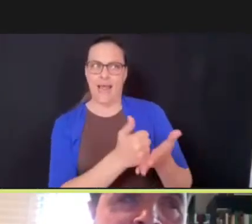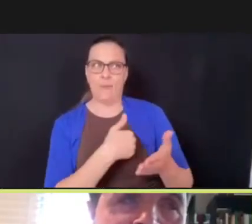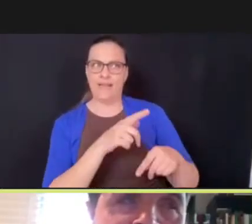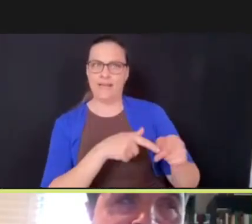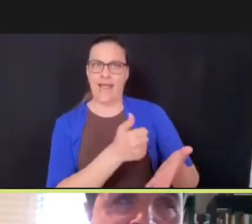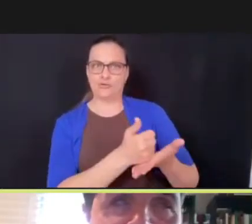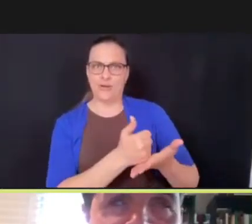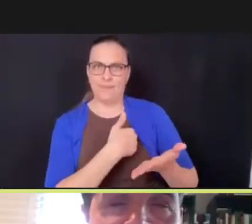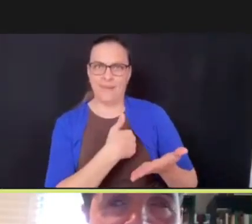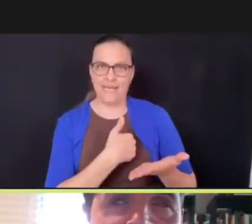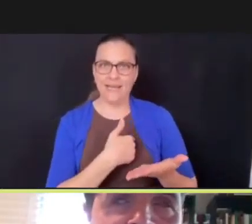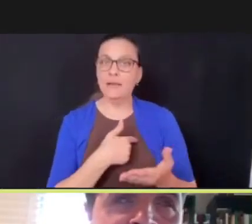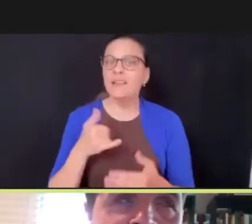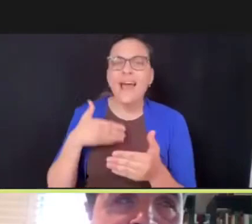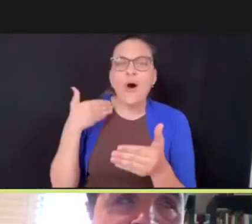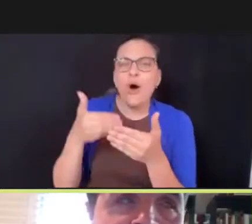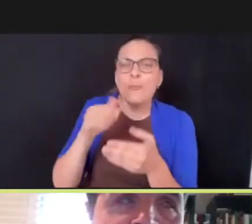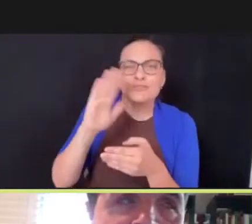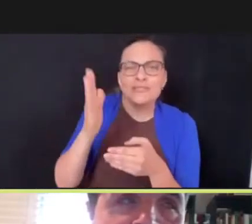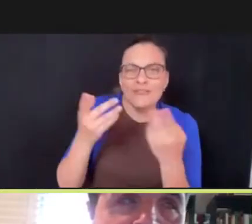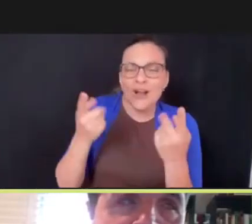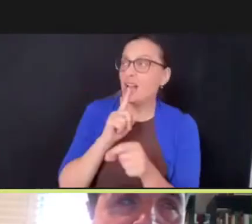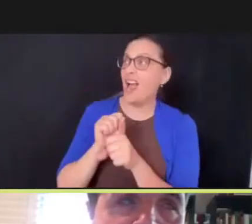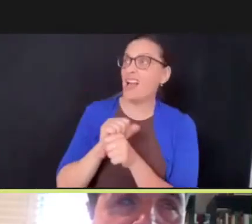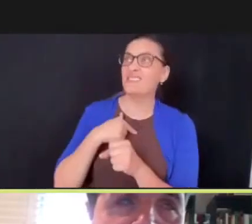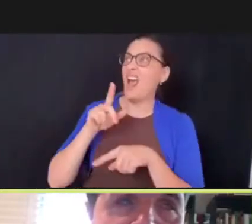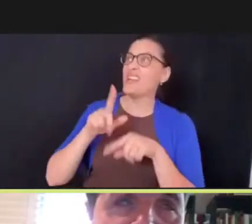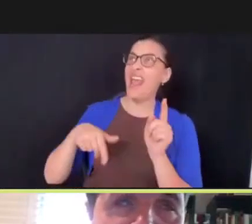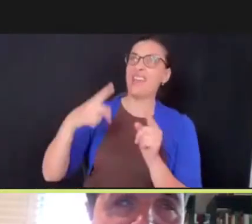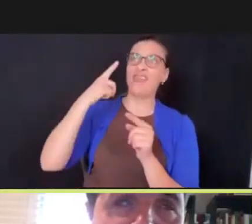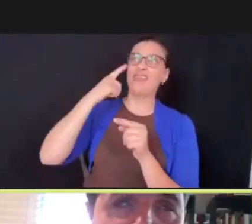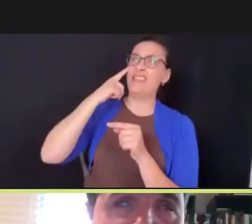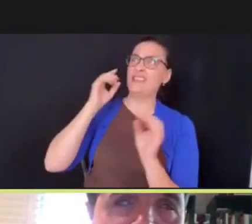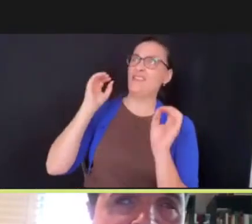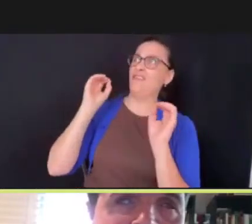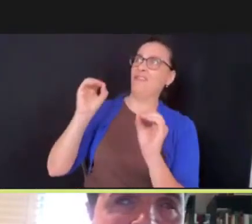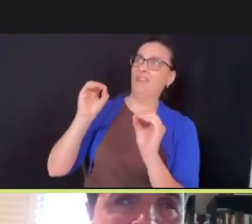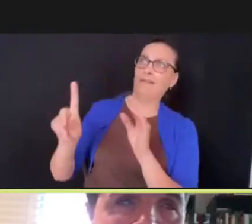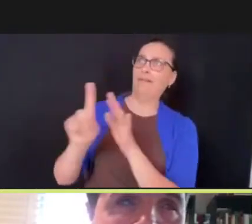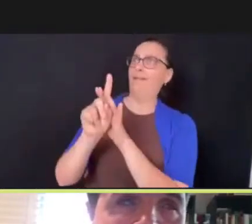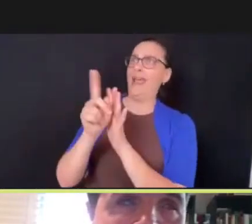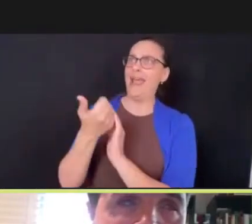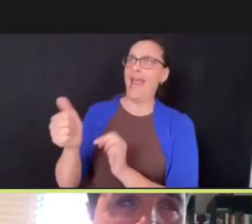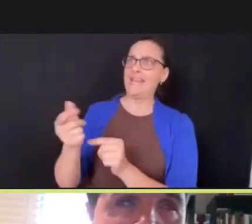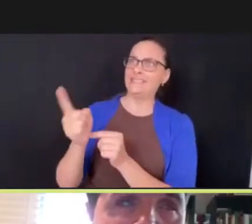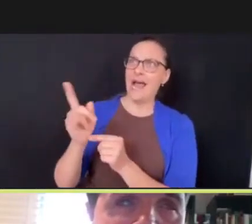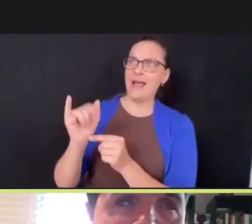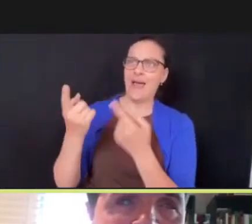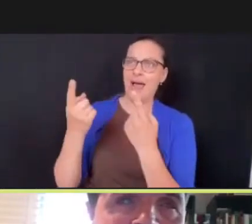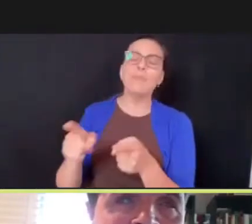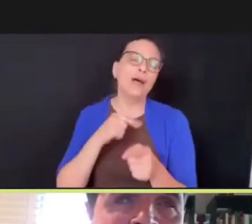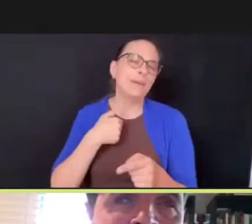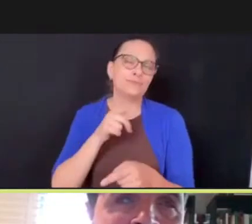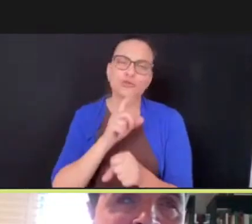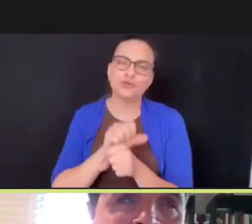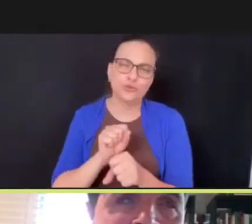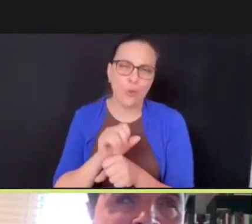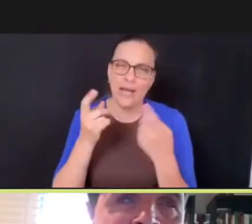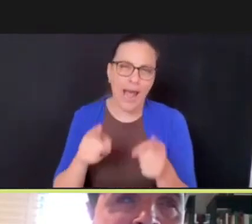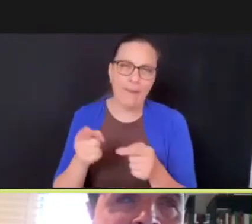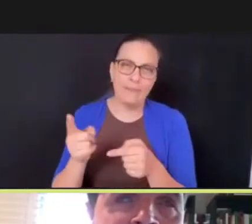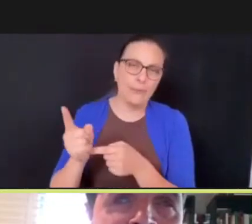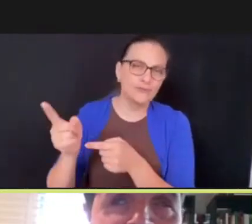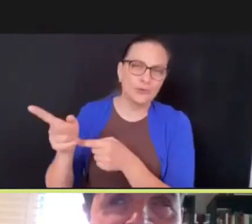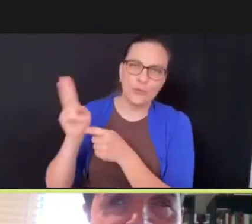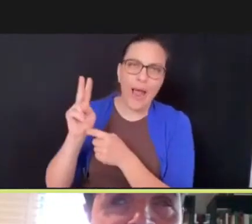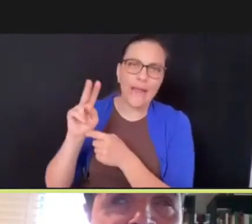I can't actually think of a time that happened. I'm sure it maybe happened once or twice, subtly. But I think that's another